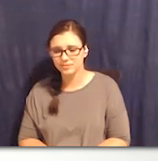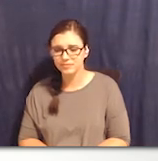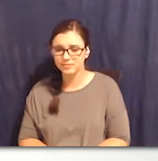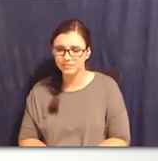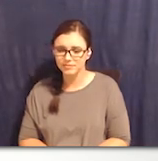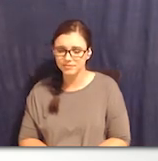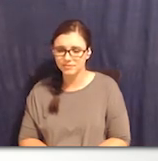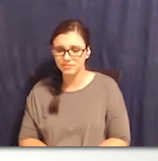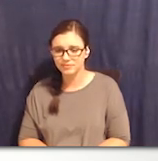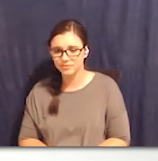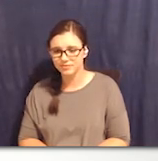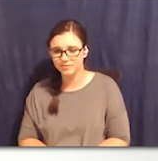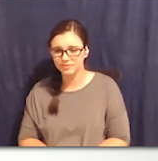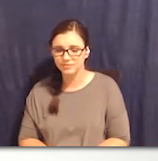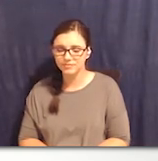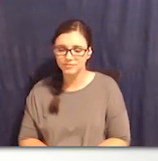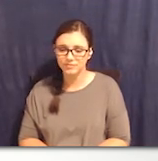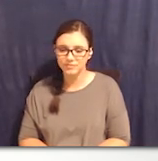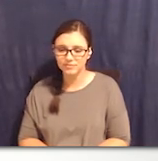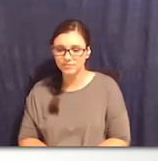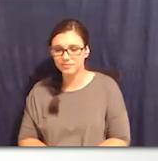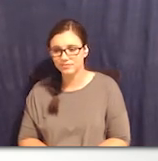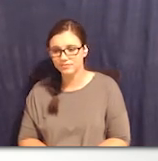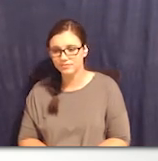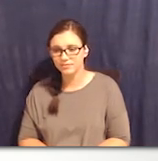do-do-do-do-do-do, do-do-do-do,